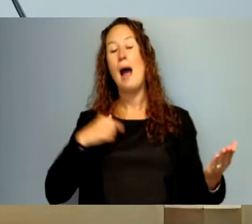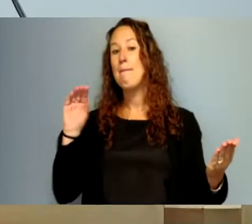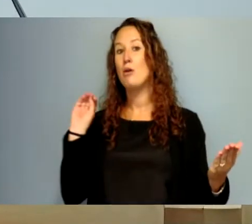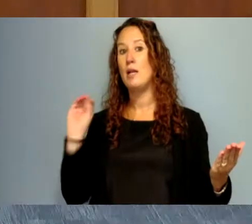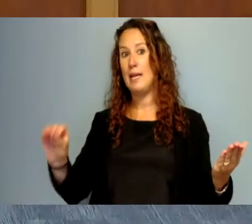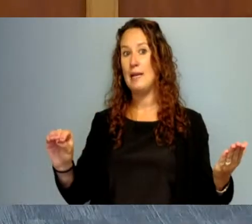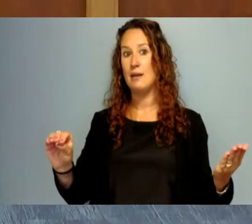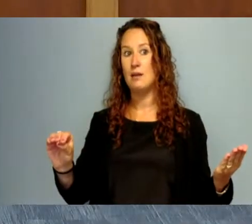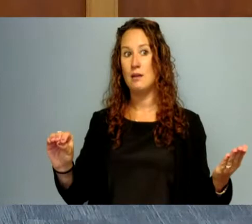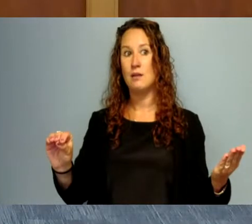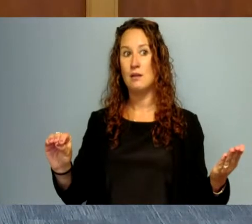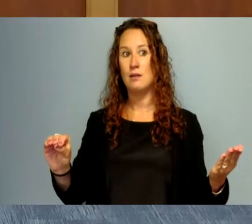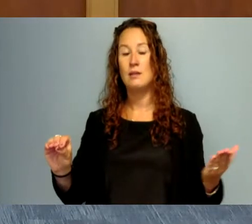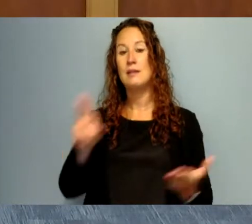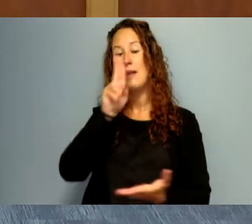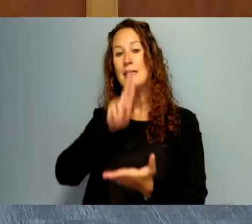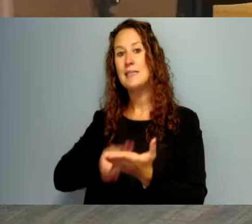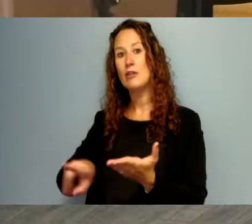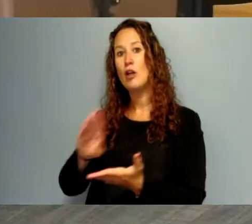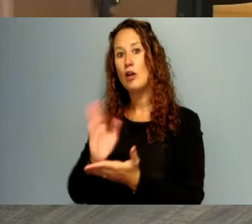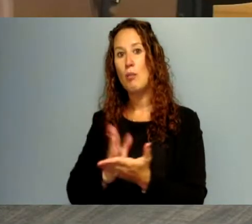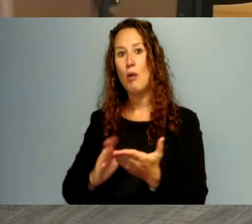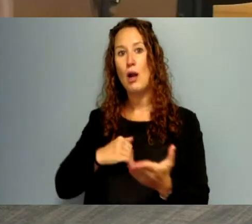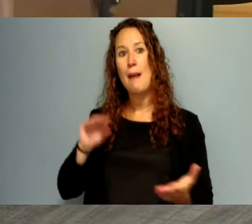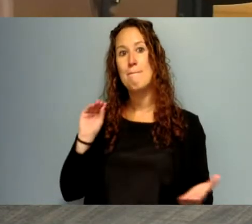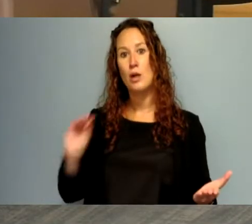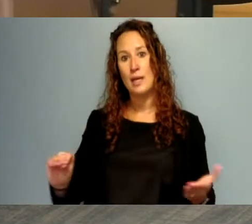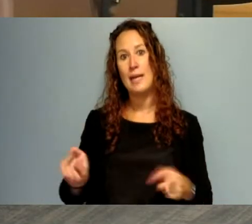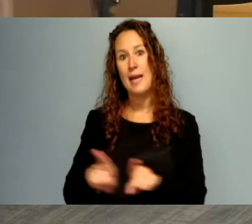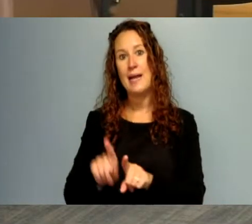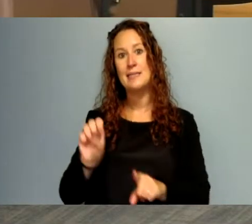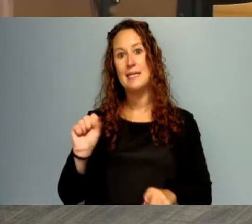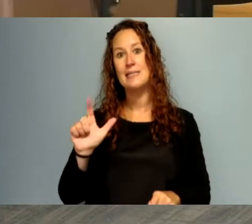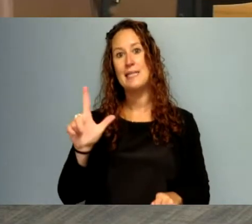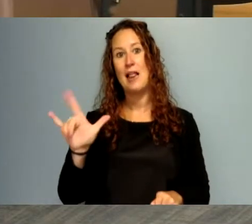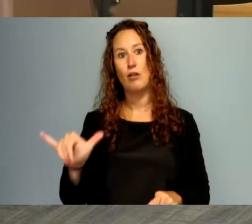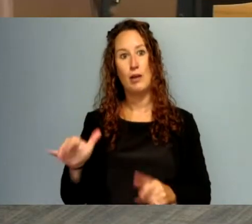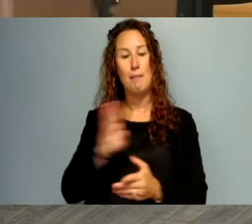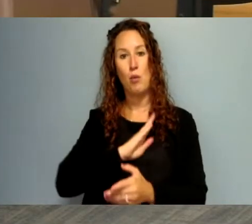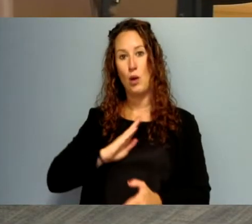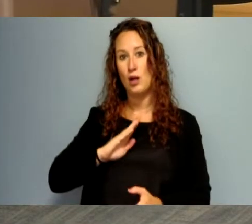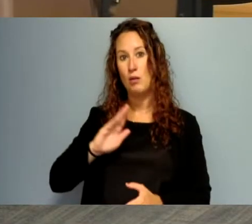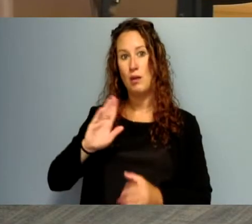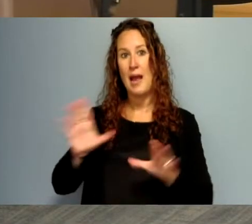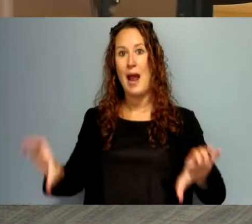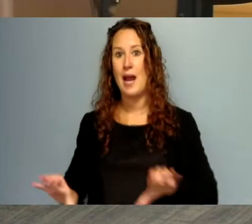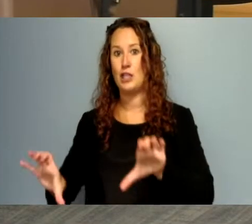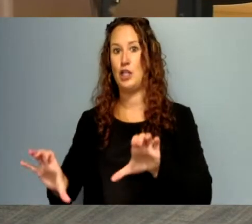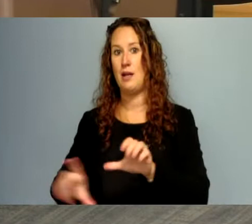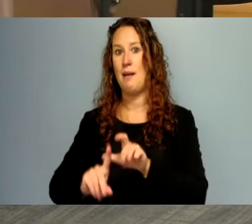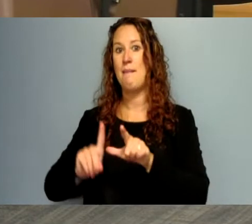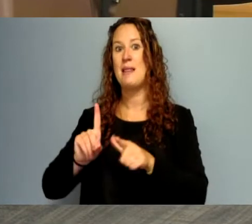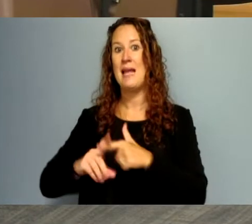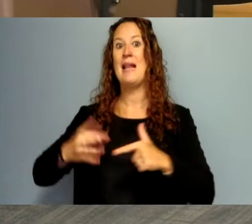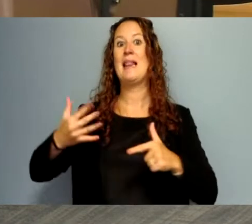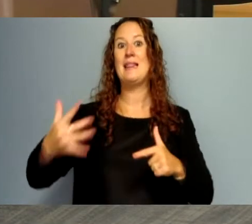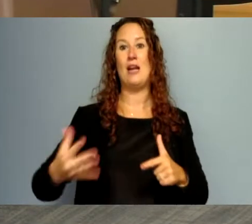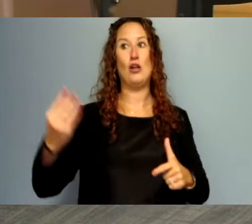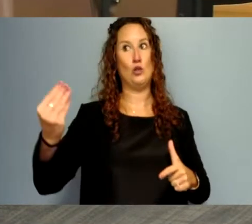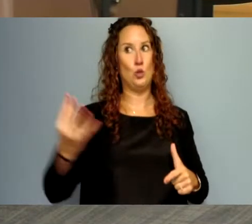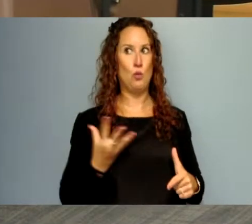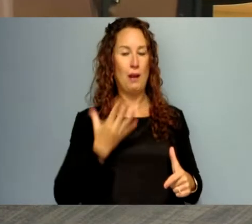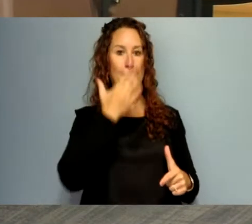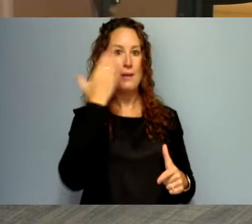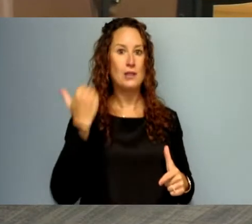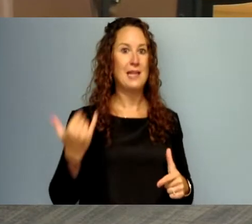put the secretarial piece in as a salary board action, but I was told after I did that because it's currently